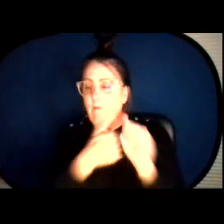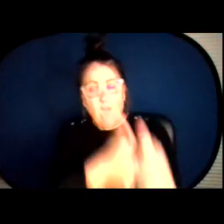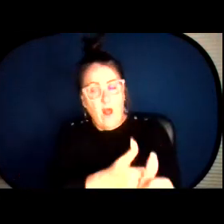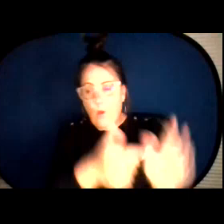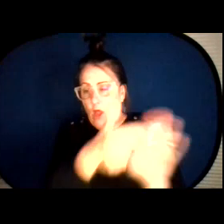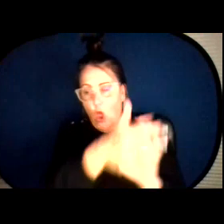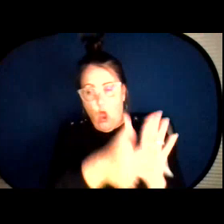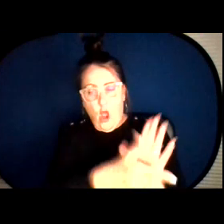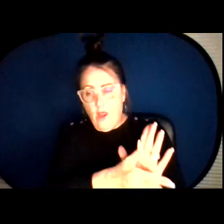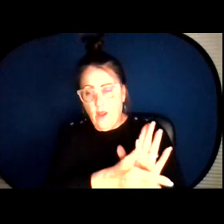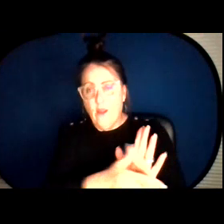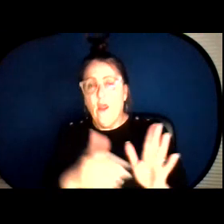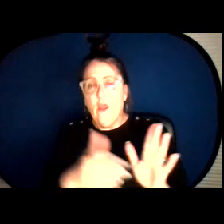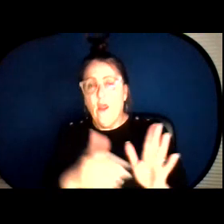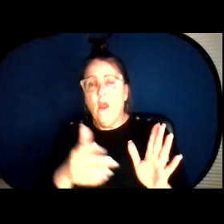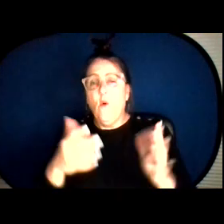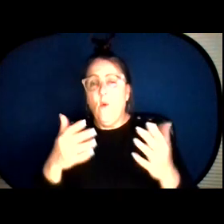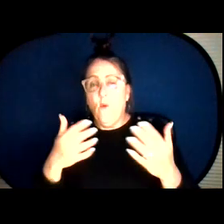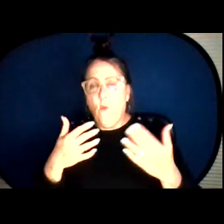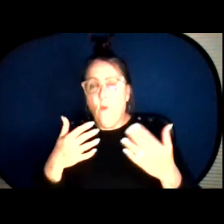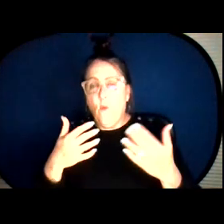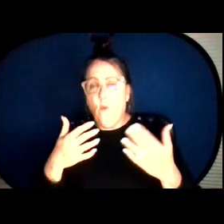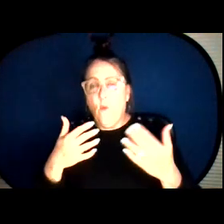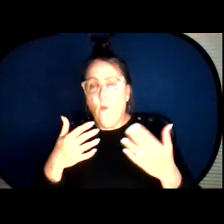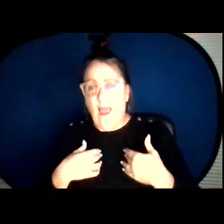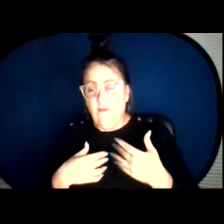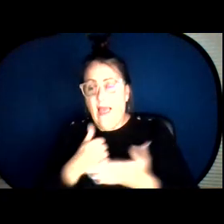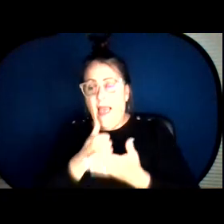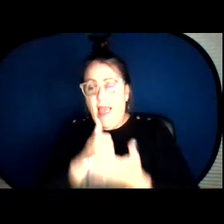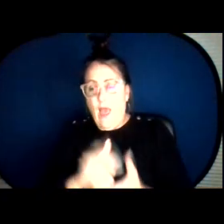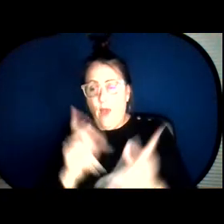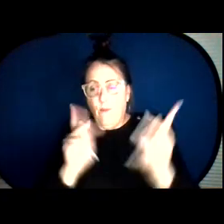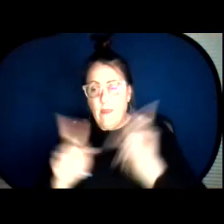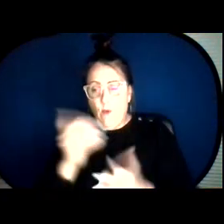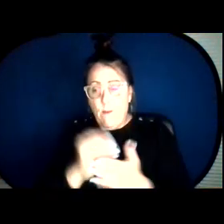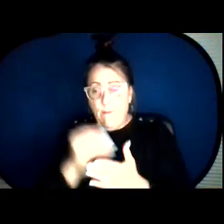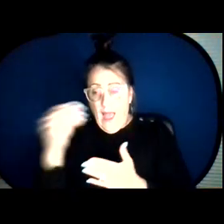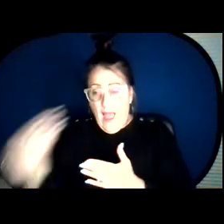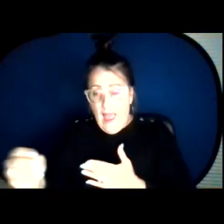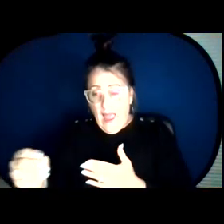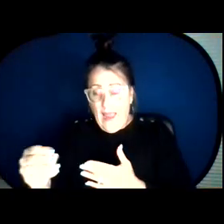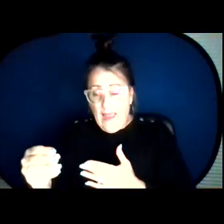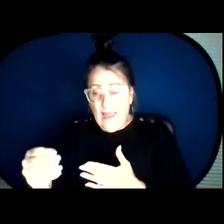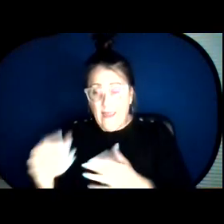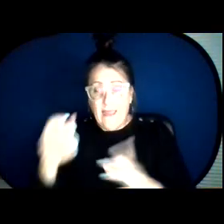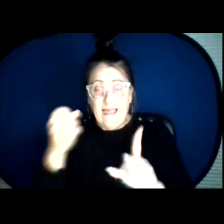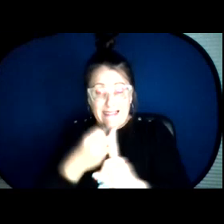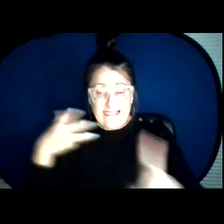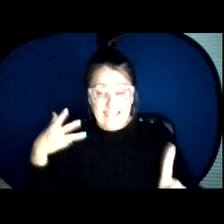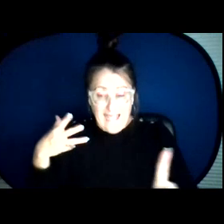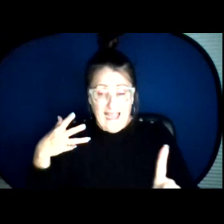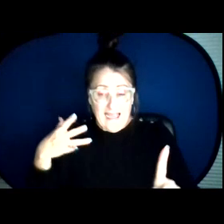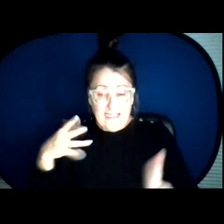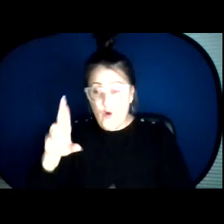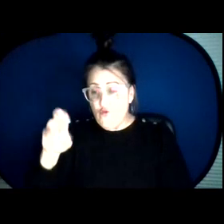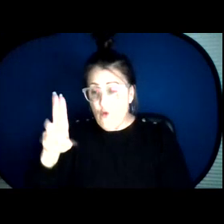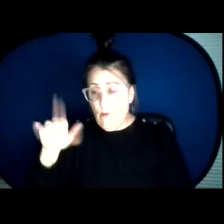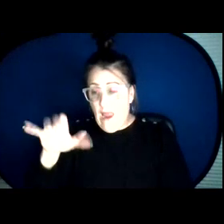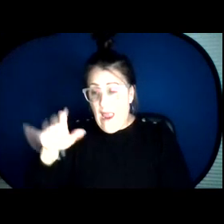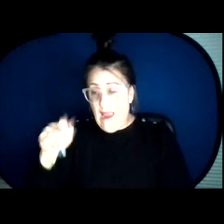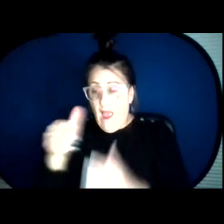has implemented policy to assist tenants in purchasing the homes they rent that extends beyond the Roberti Act. For example, under